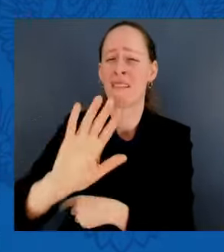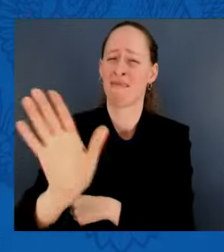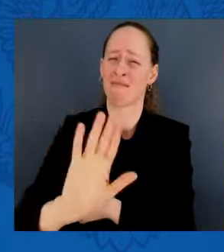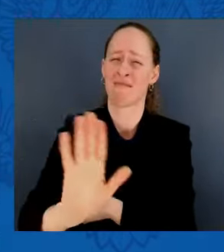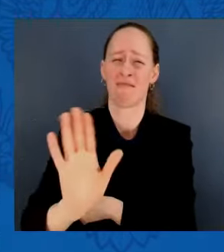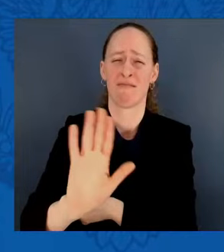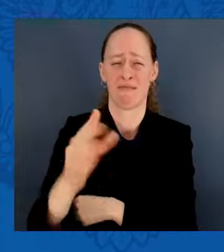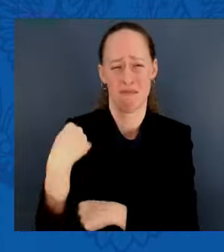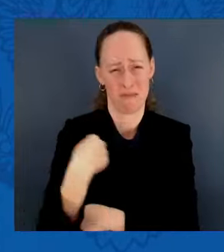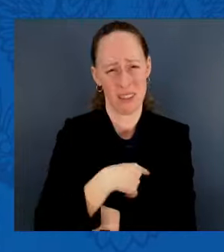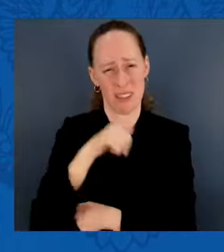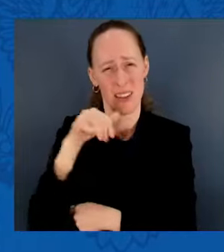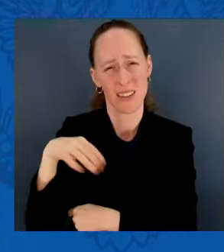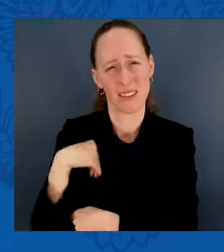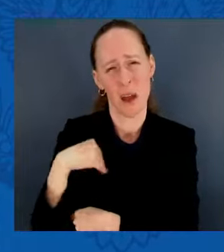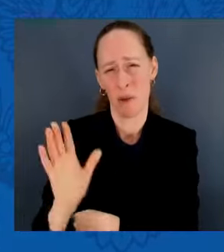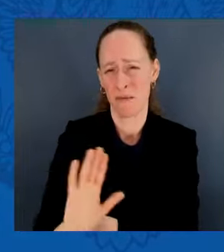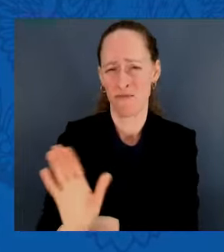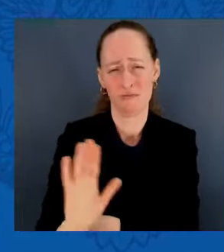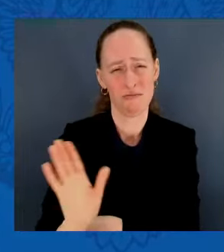Again,